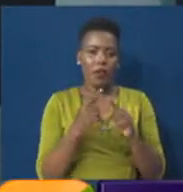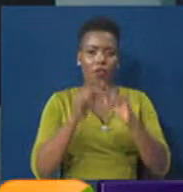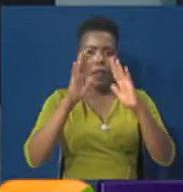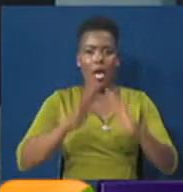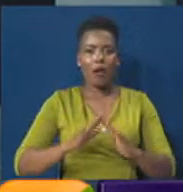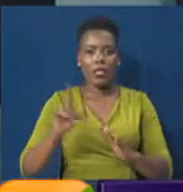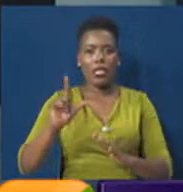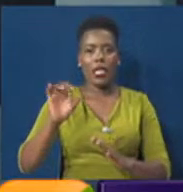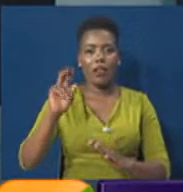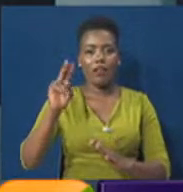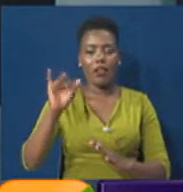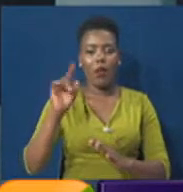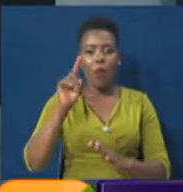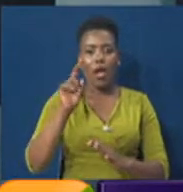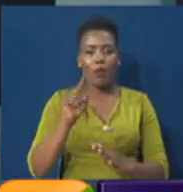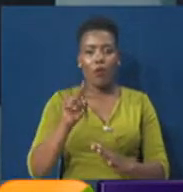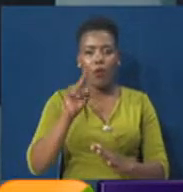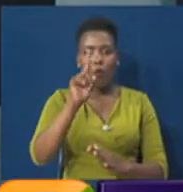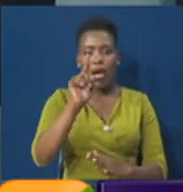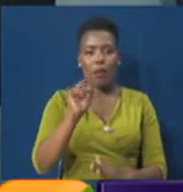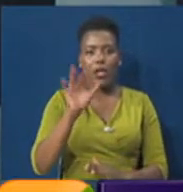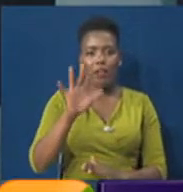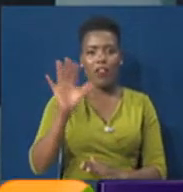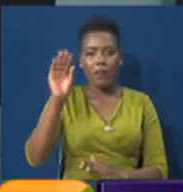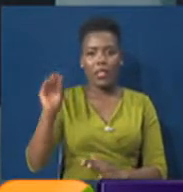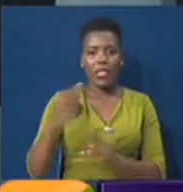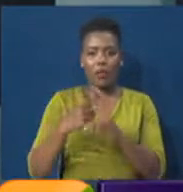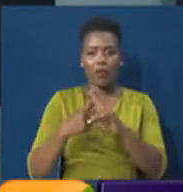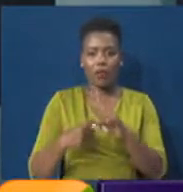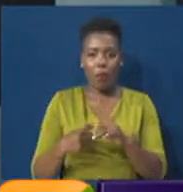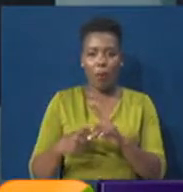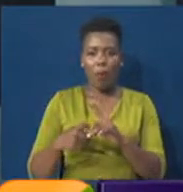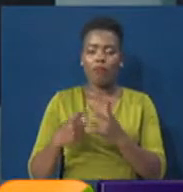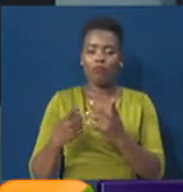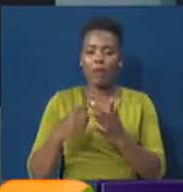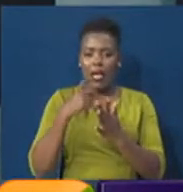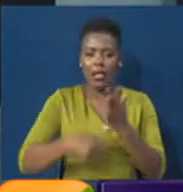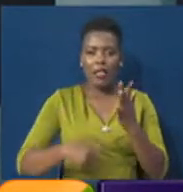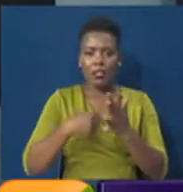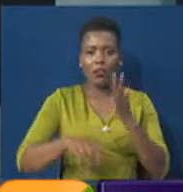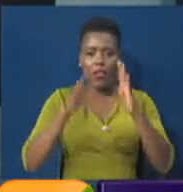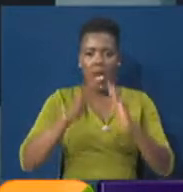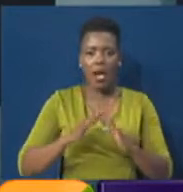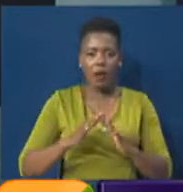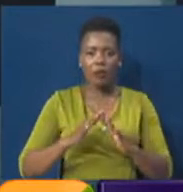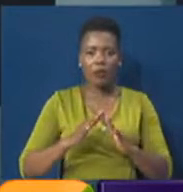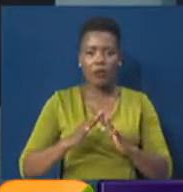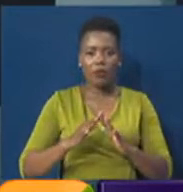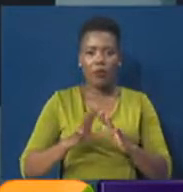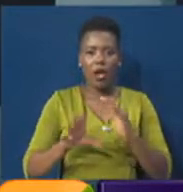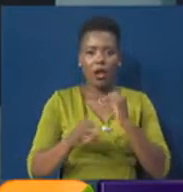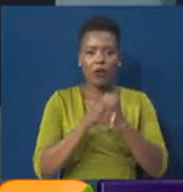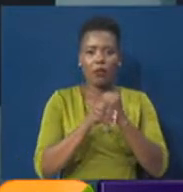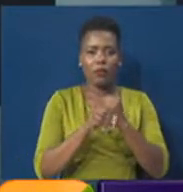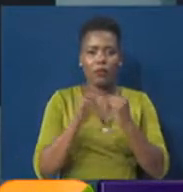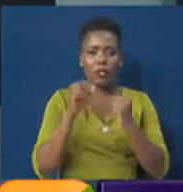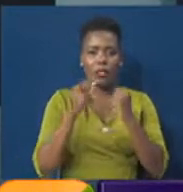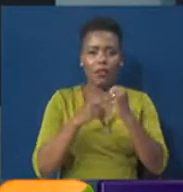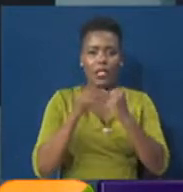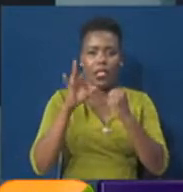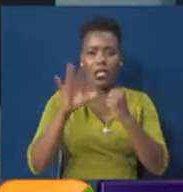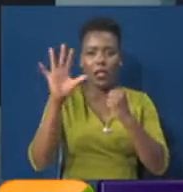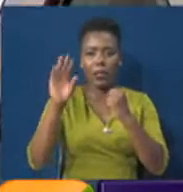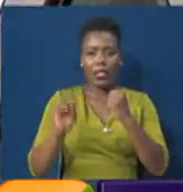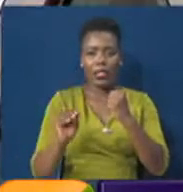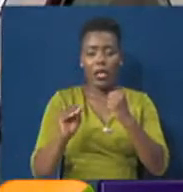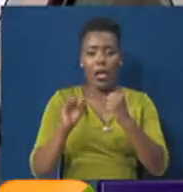of 1.5% for the employer and the employee was going to total to 73 billion shillings. Of course, the housing